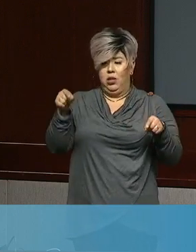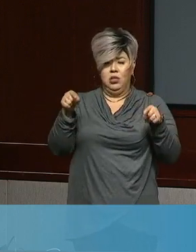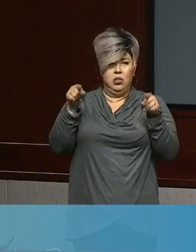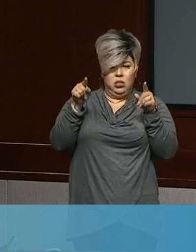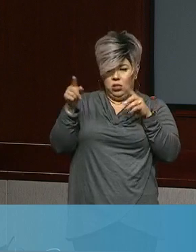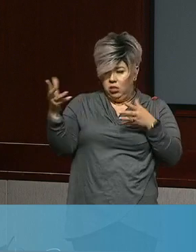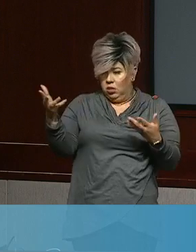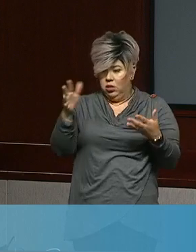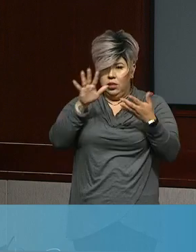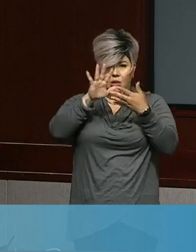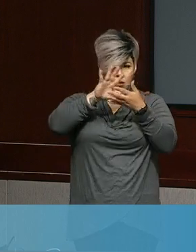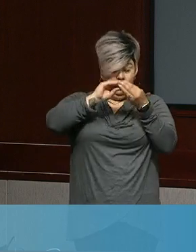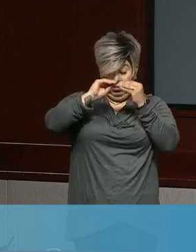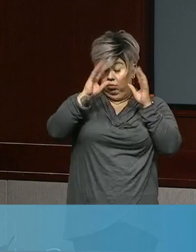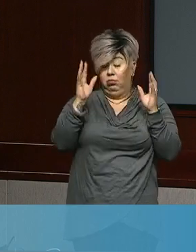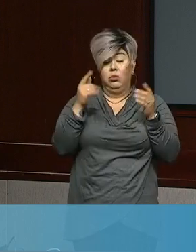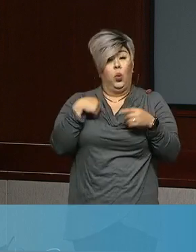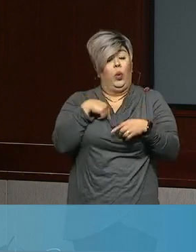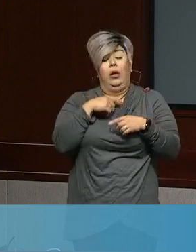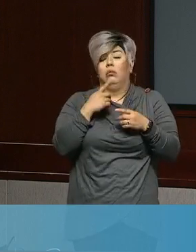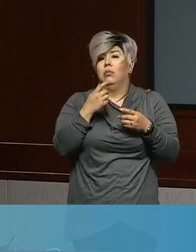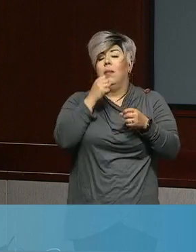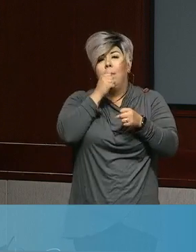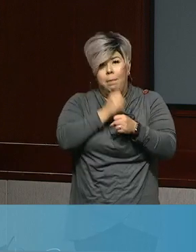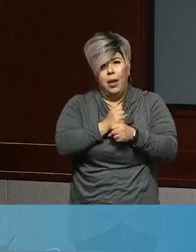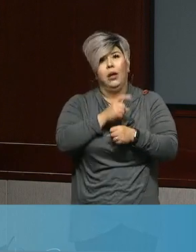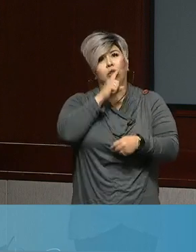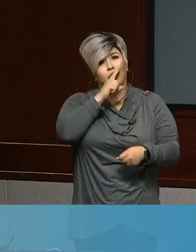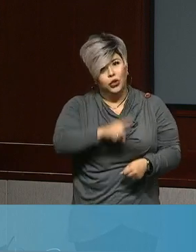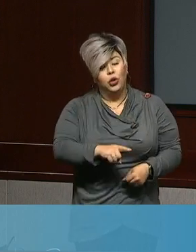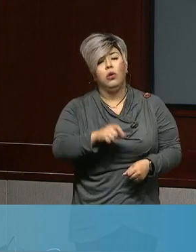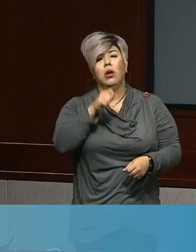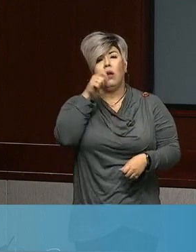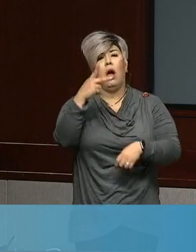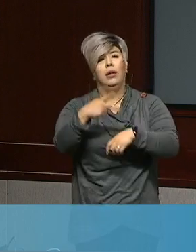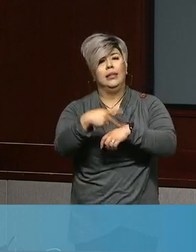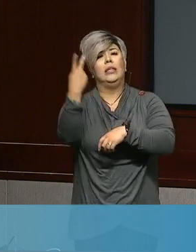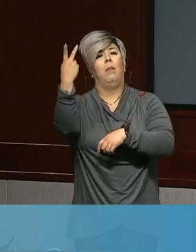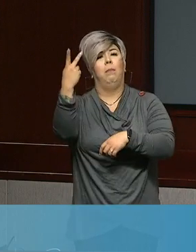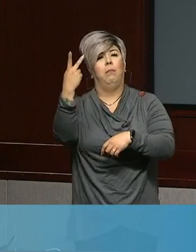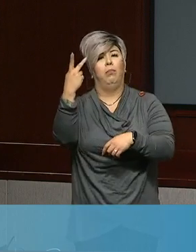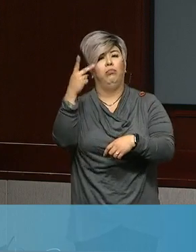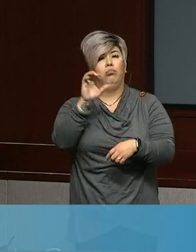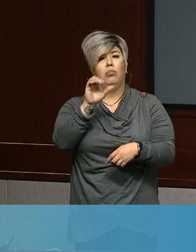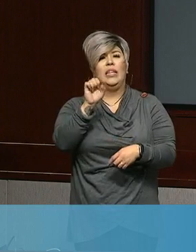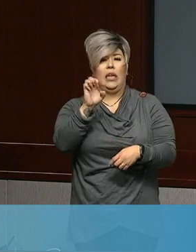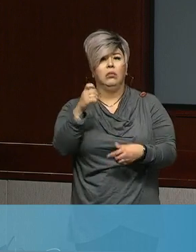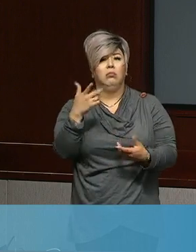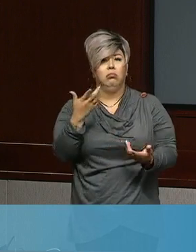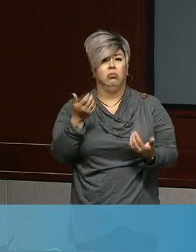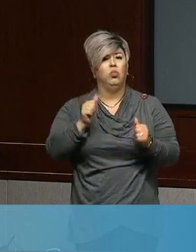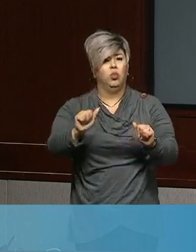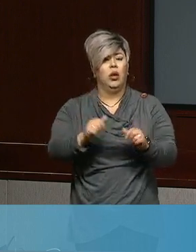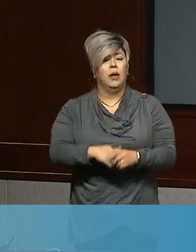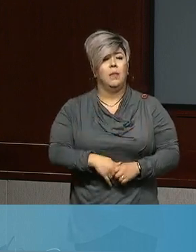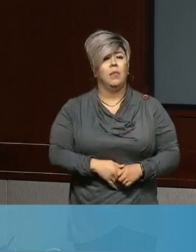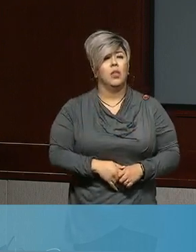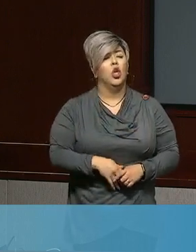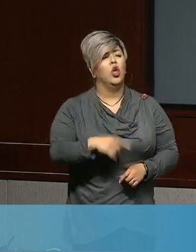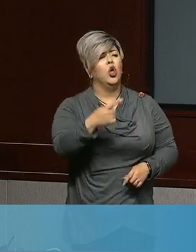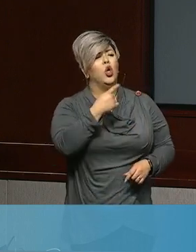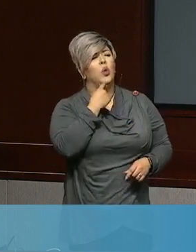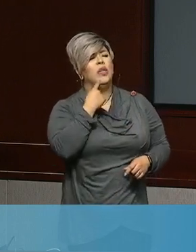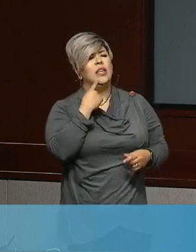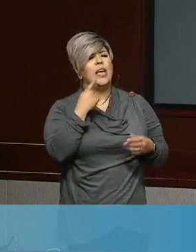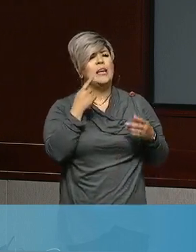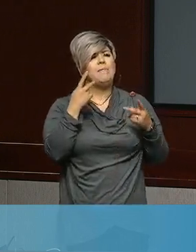we work very hard to deduplicate them so we don't overcount cases. So when you say reconcile